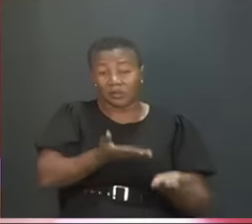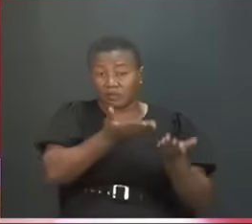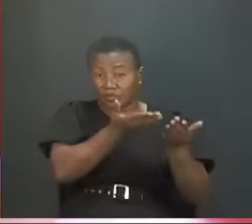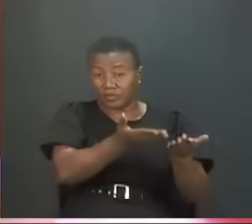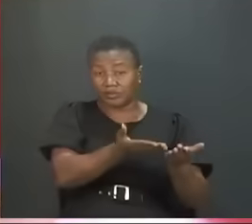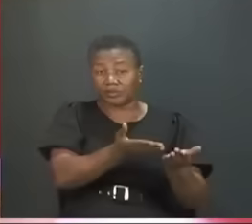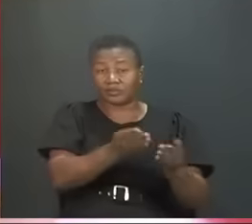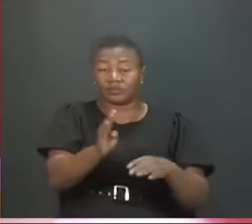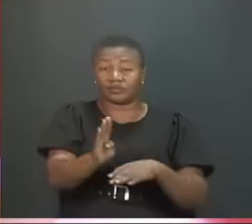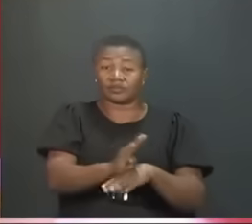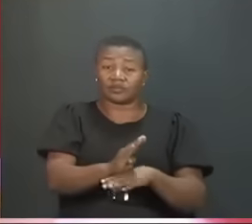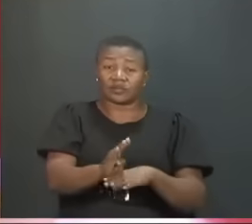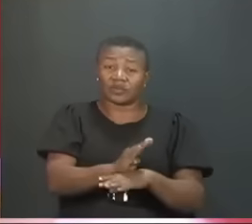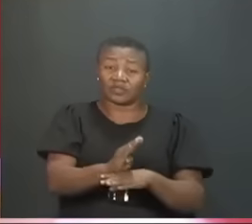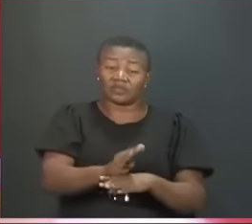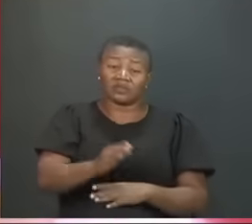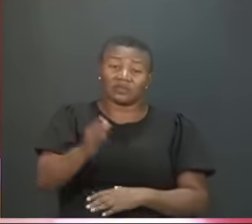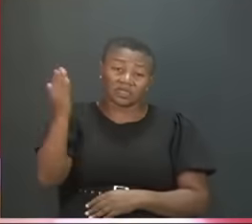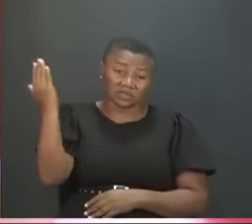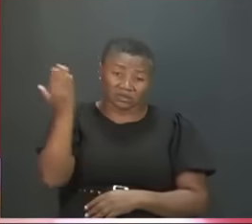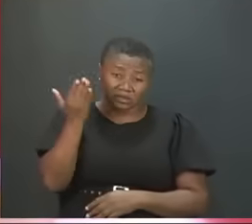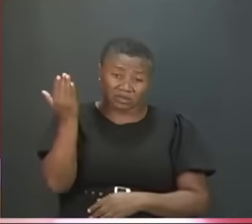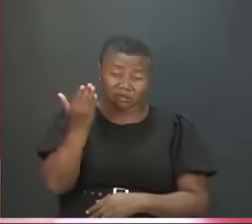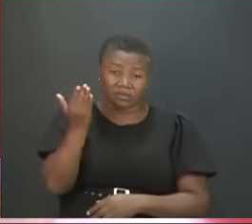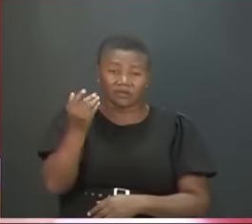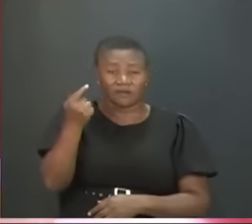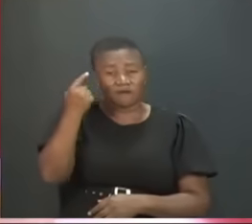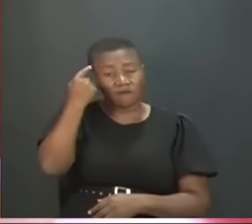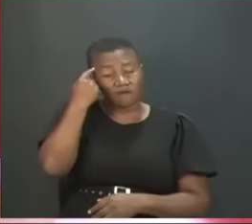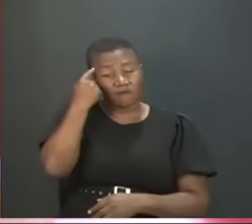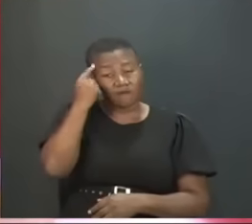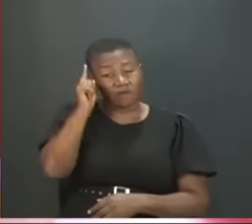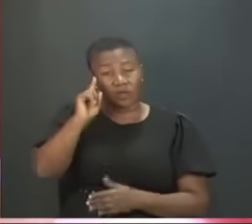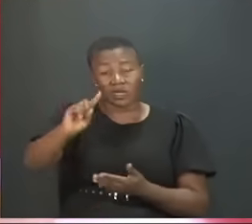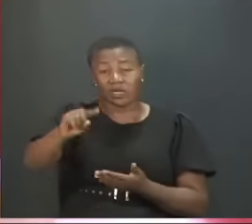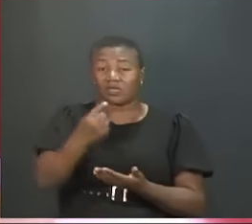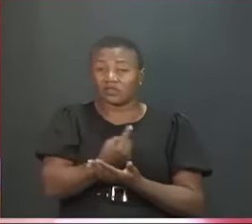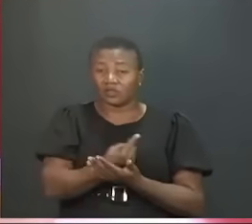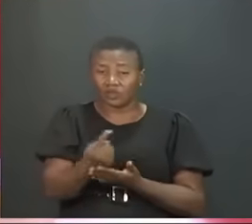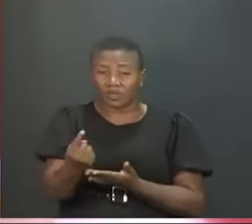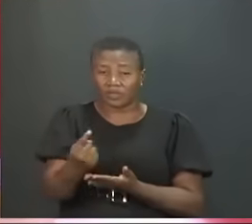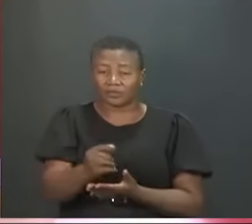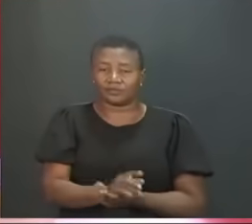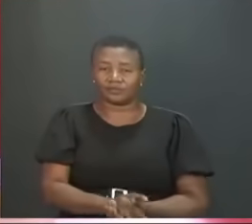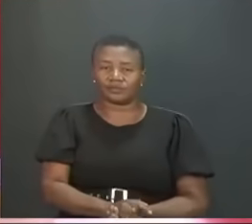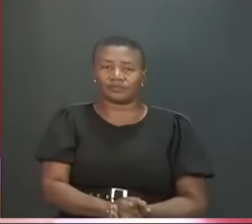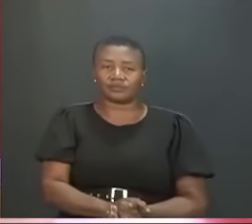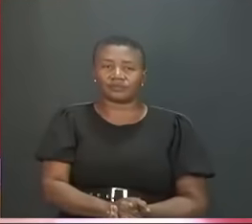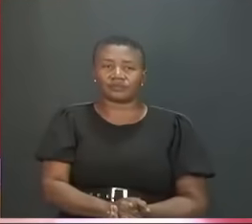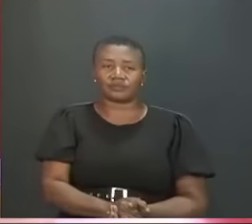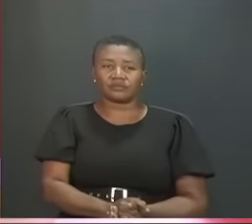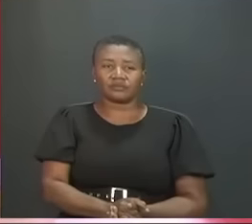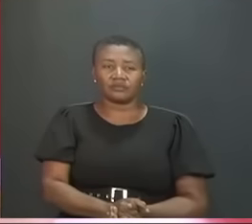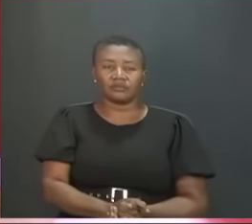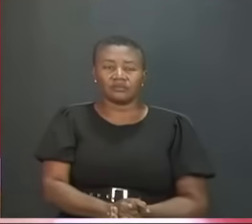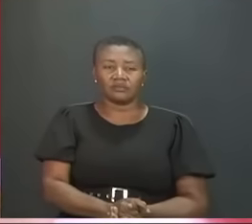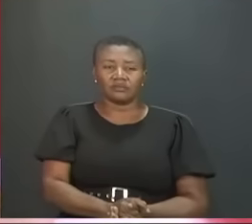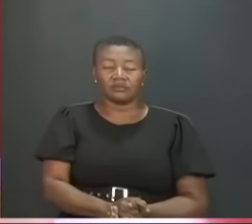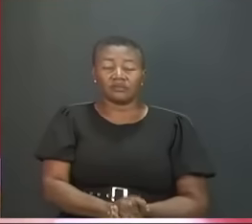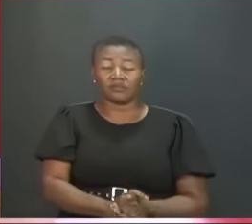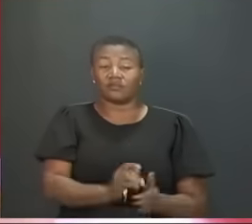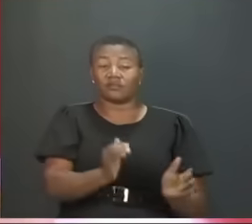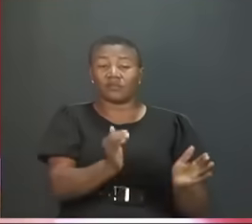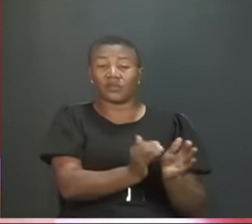business statement for next week. The